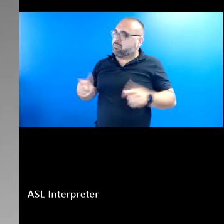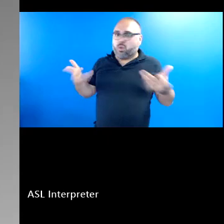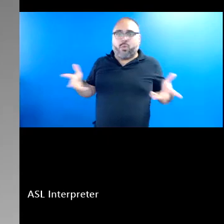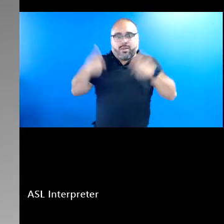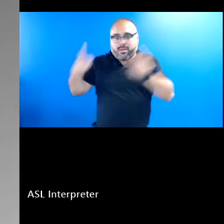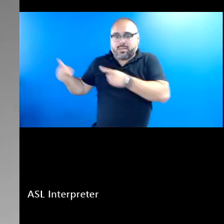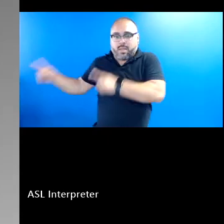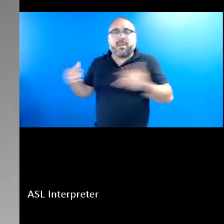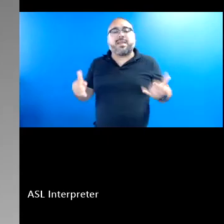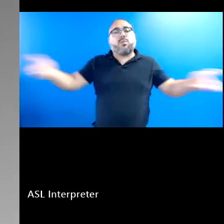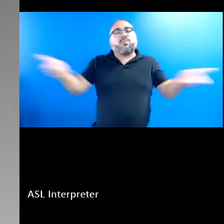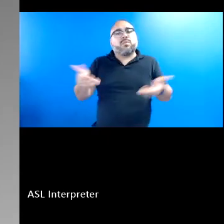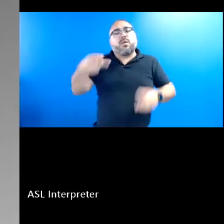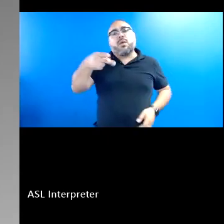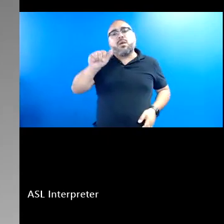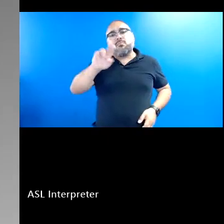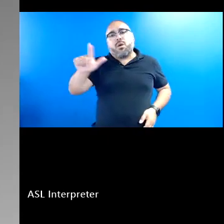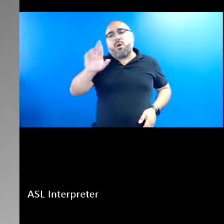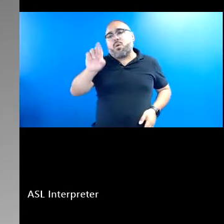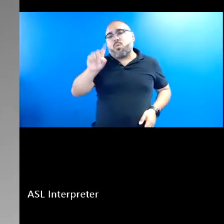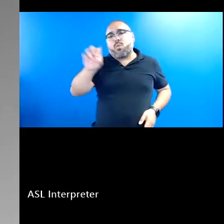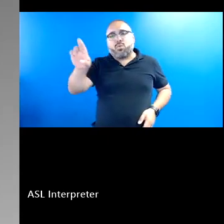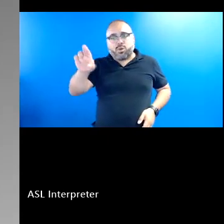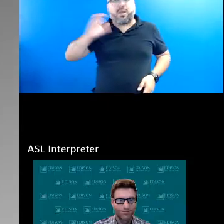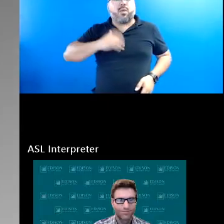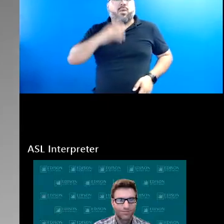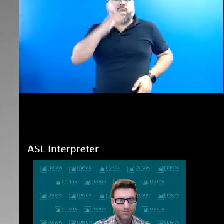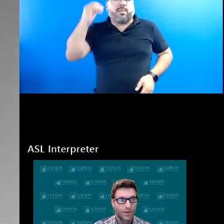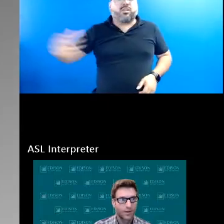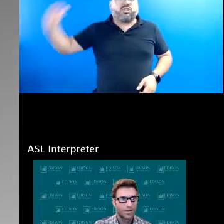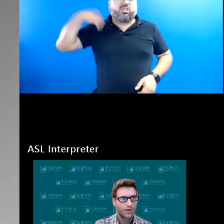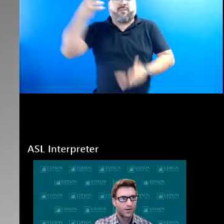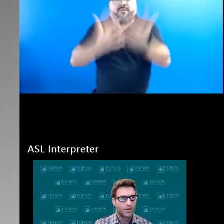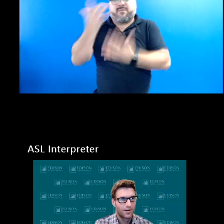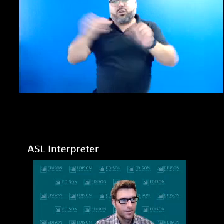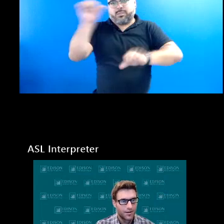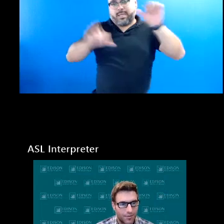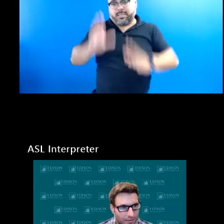introduce Paul Roller, our company's chief fire scientist. Paul?